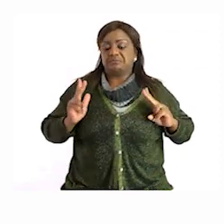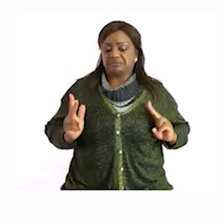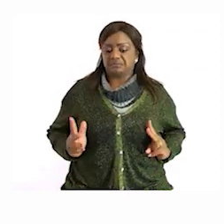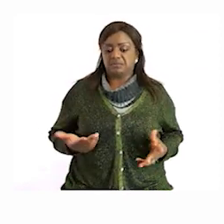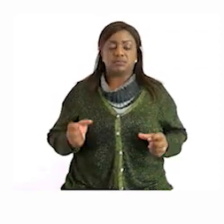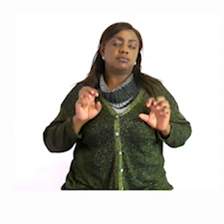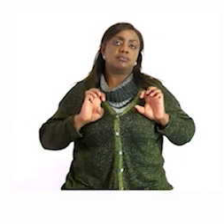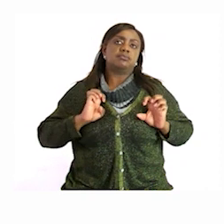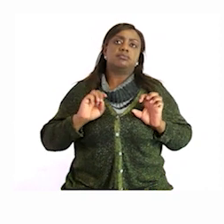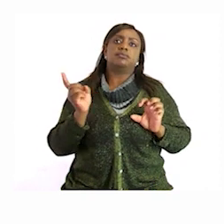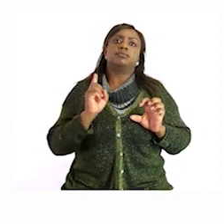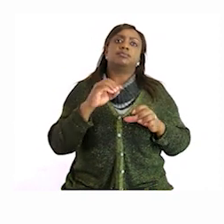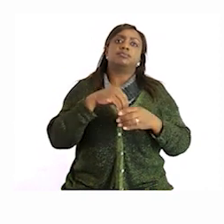emotional.